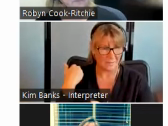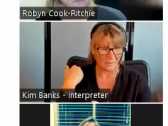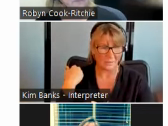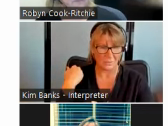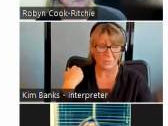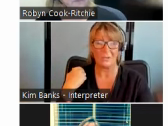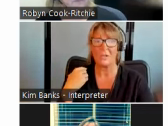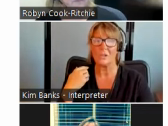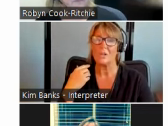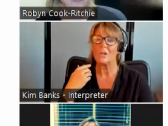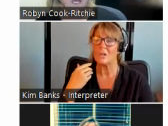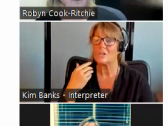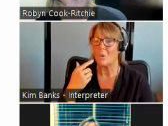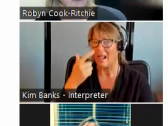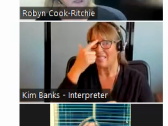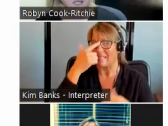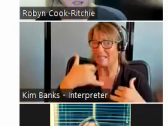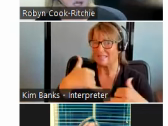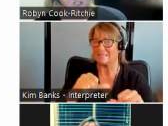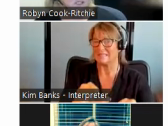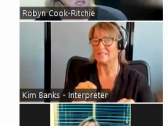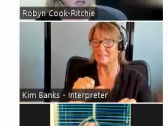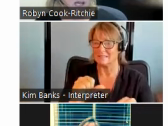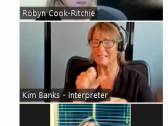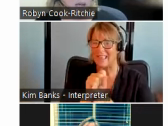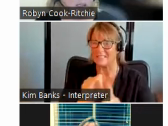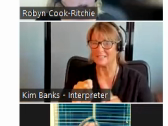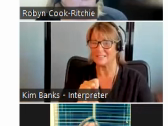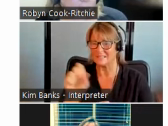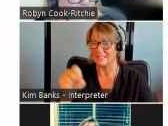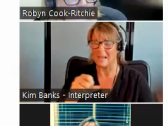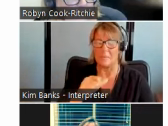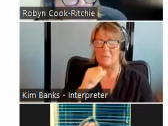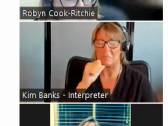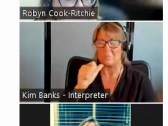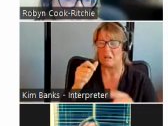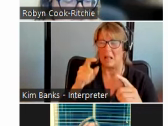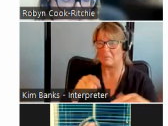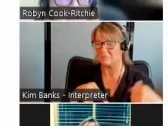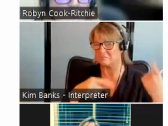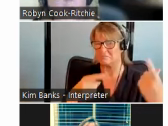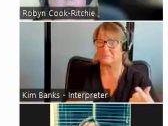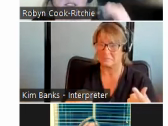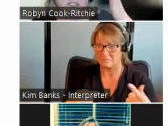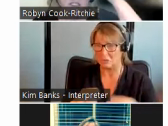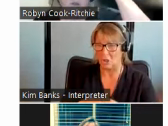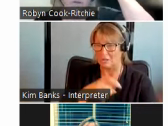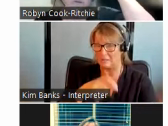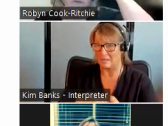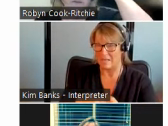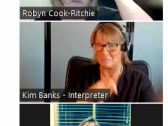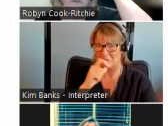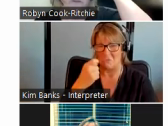So probably that's still the case. Yeah, probably the case. I haven't had it happen recently.